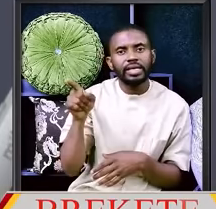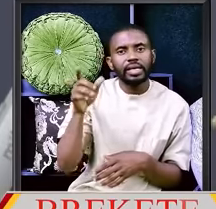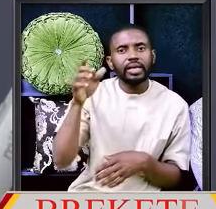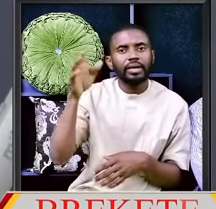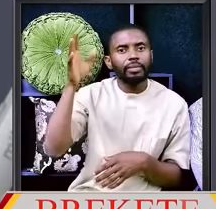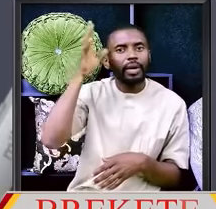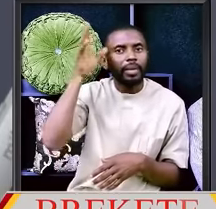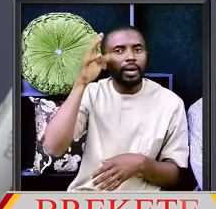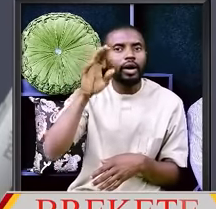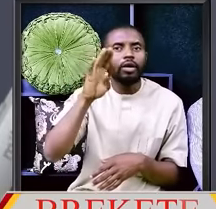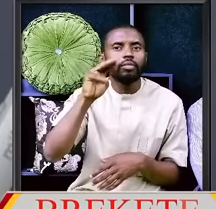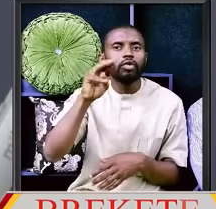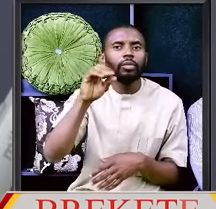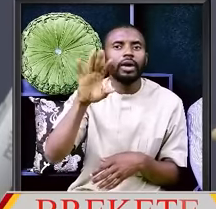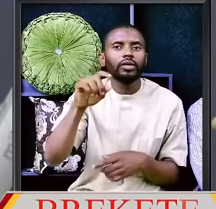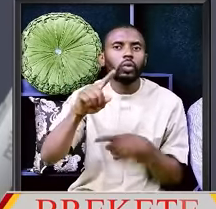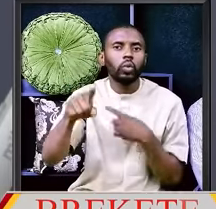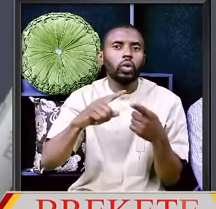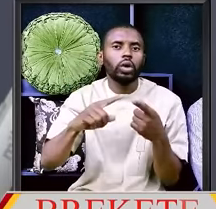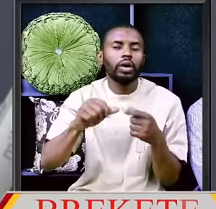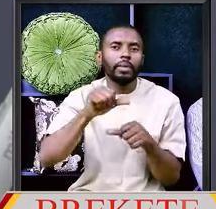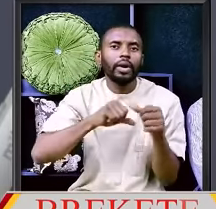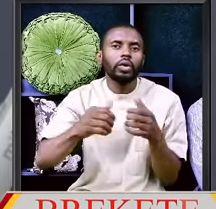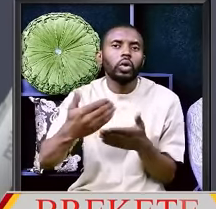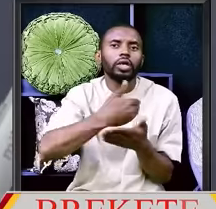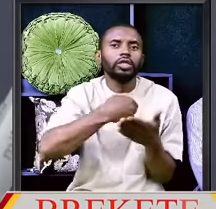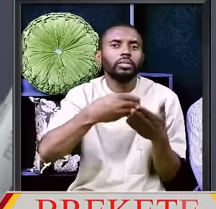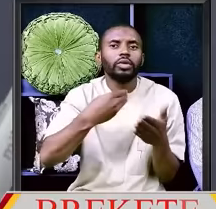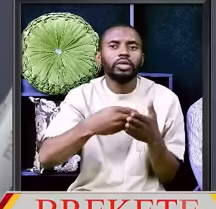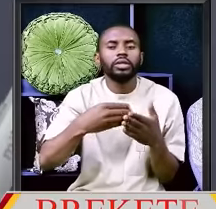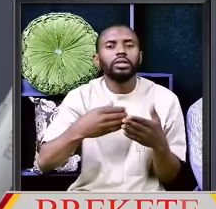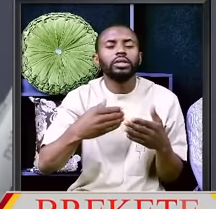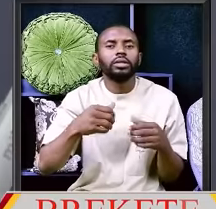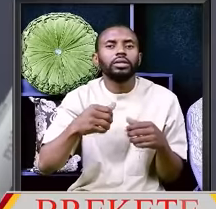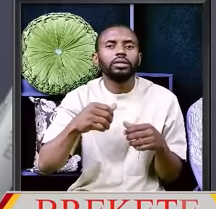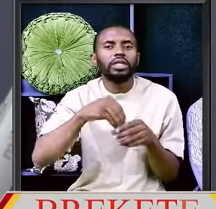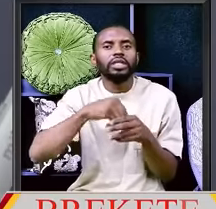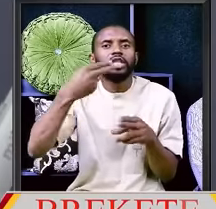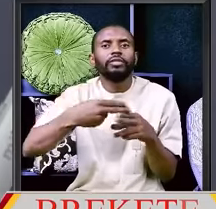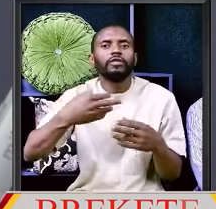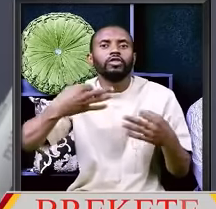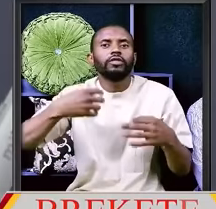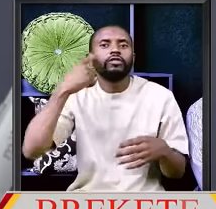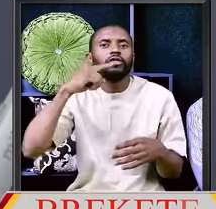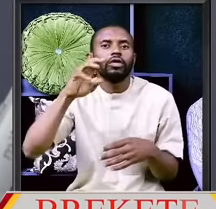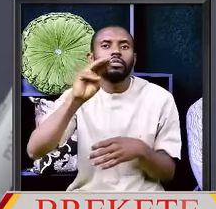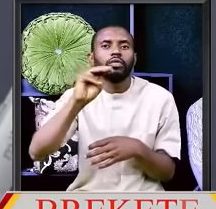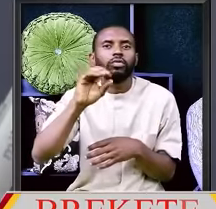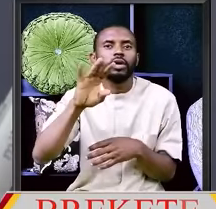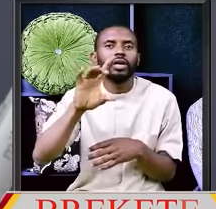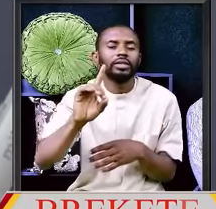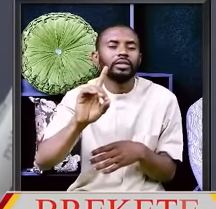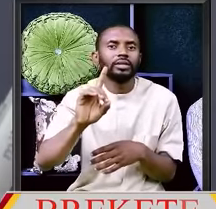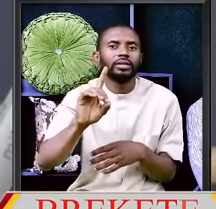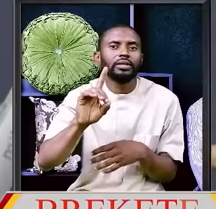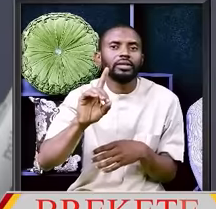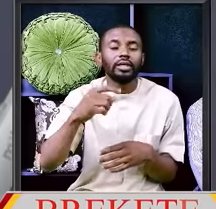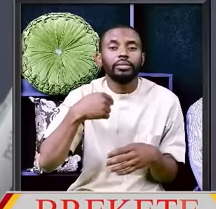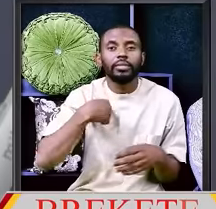He goes about collecting money in the name of justice for Mohbad. So I beg, make we restrict ourselves to.